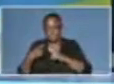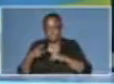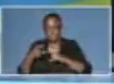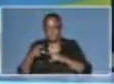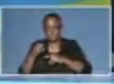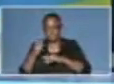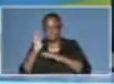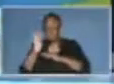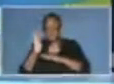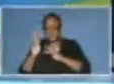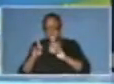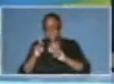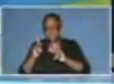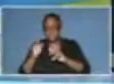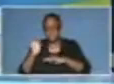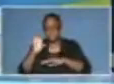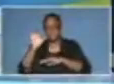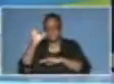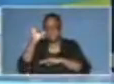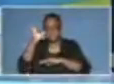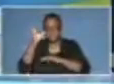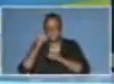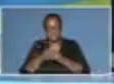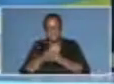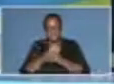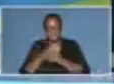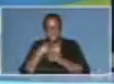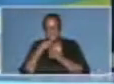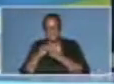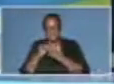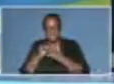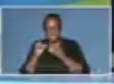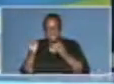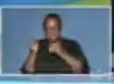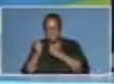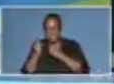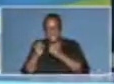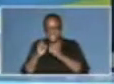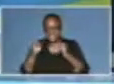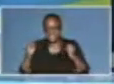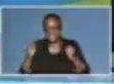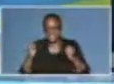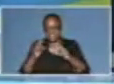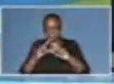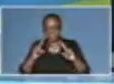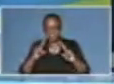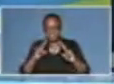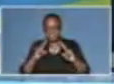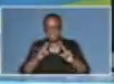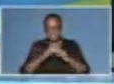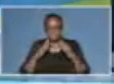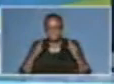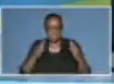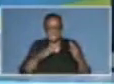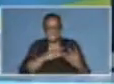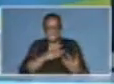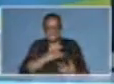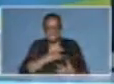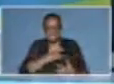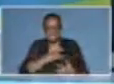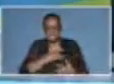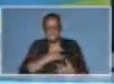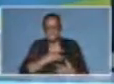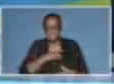In that number, expats from a nation much smaller in size, but still big in heart, if you get where we're going. Well,